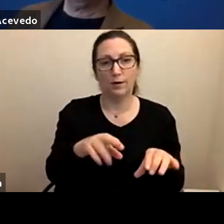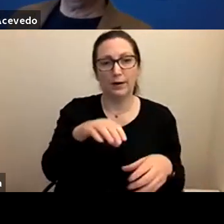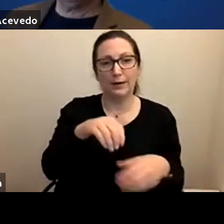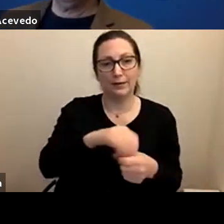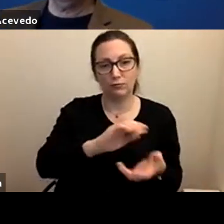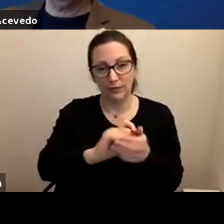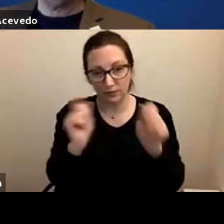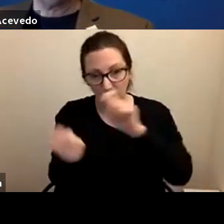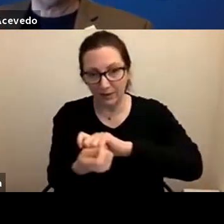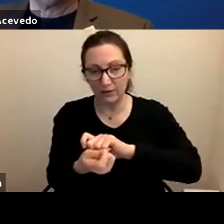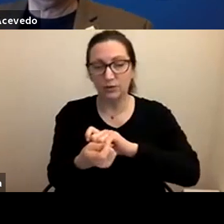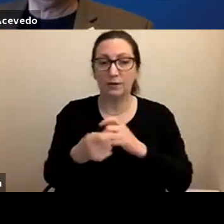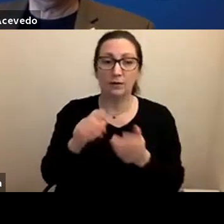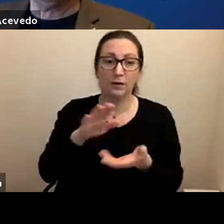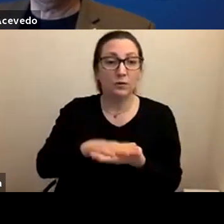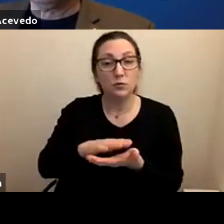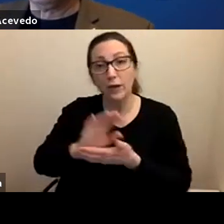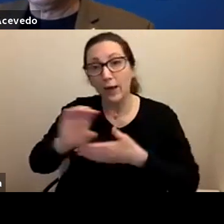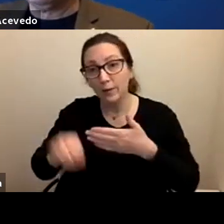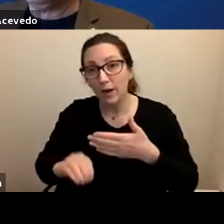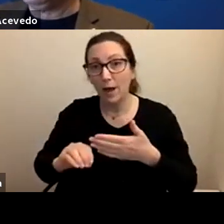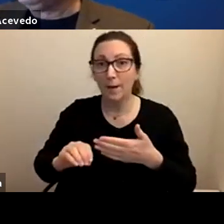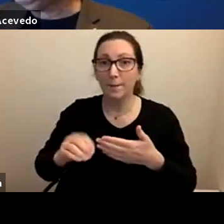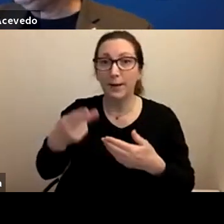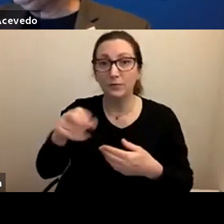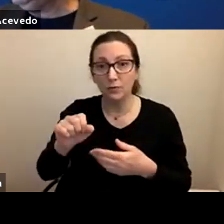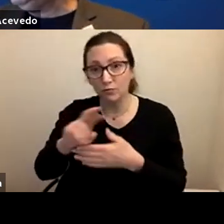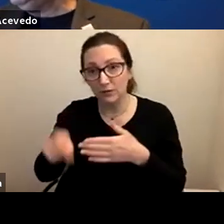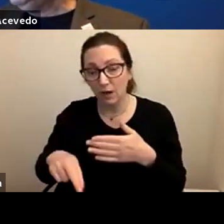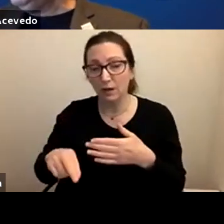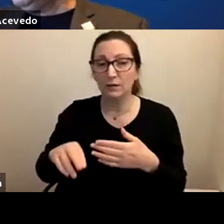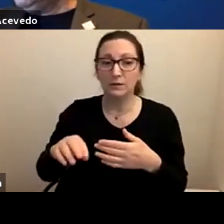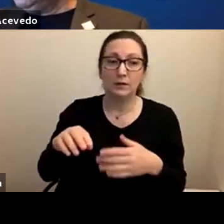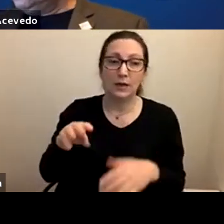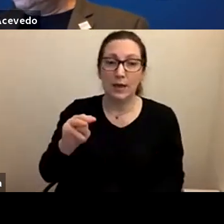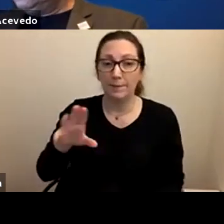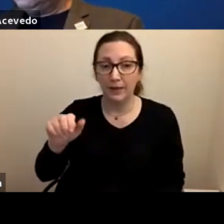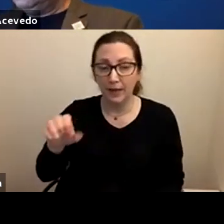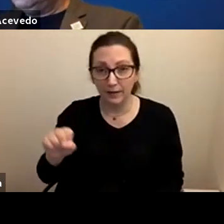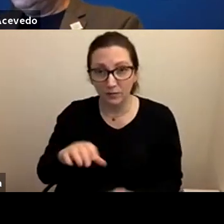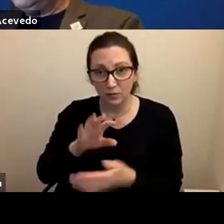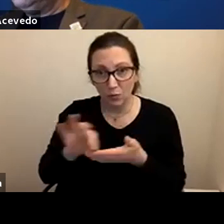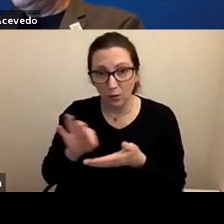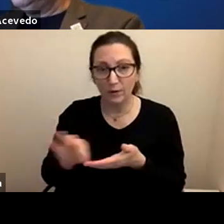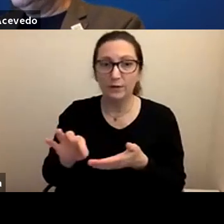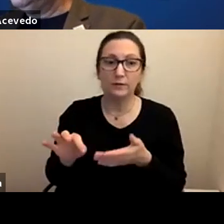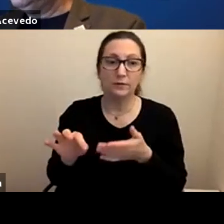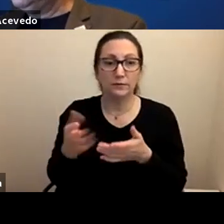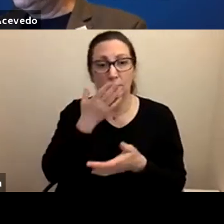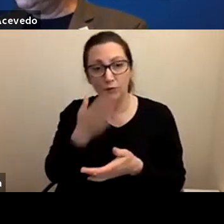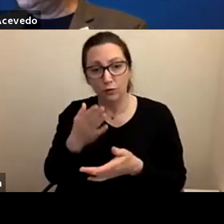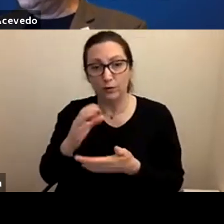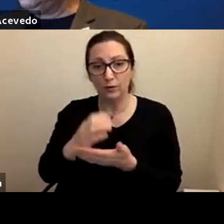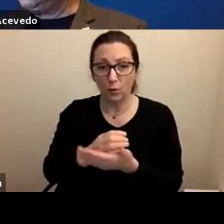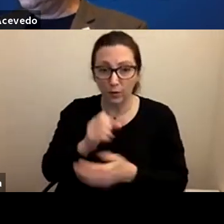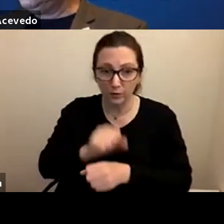or its student outcomes, its post-secondary results, its MCAS scores, its access to rigorous coursework, it's how many students complete